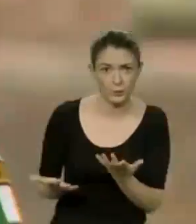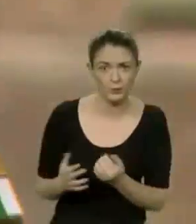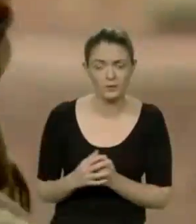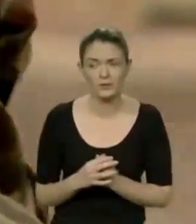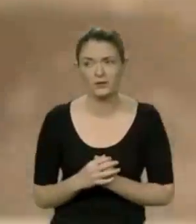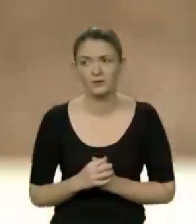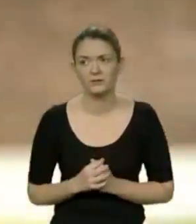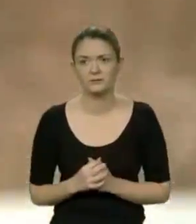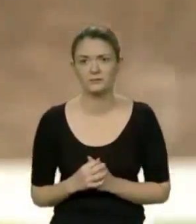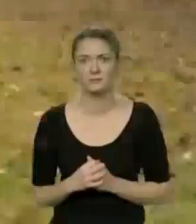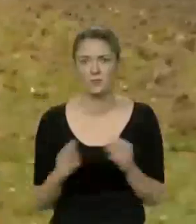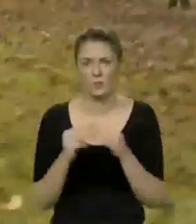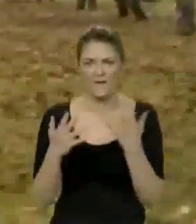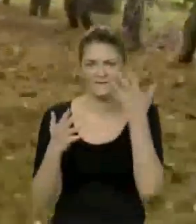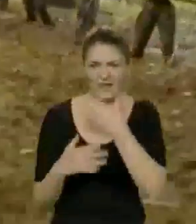go.